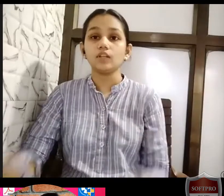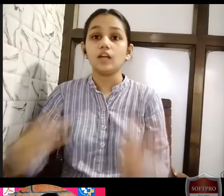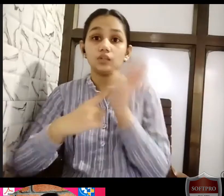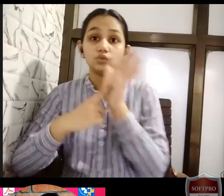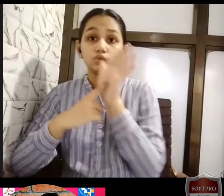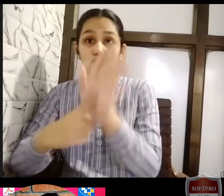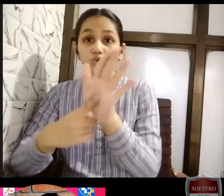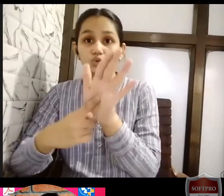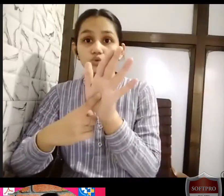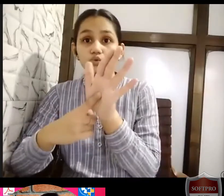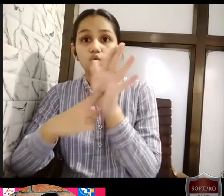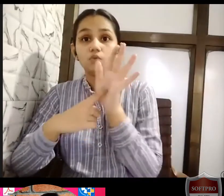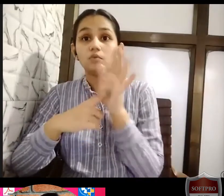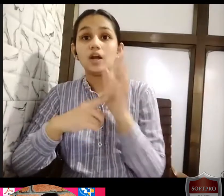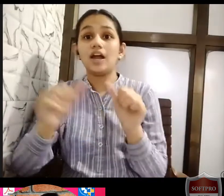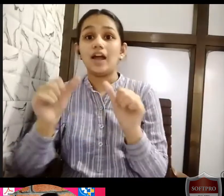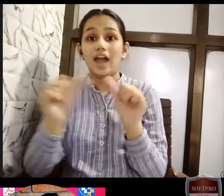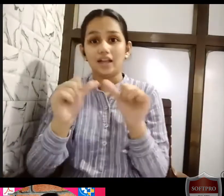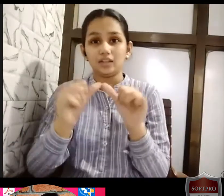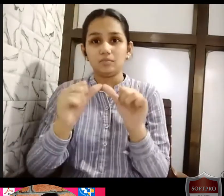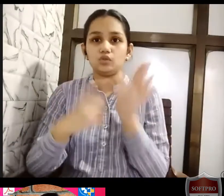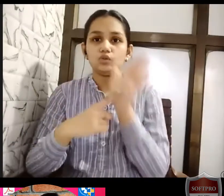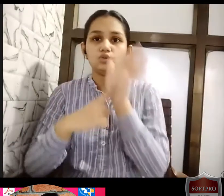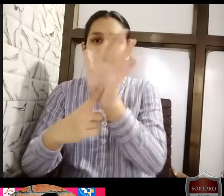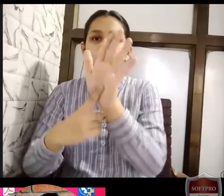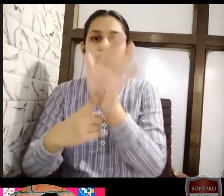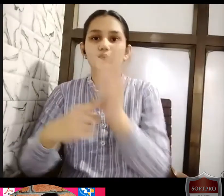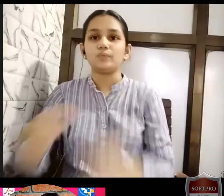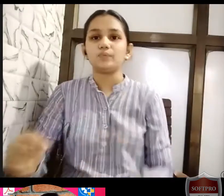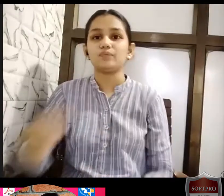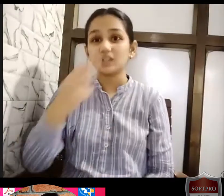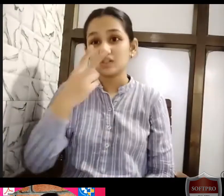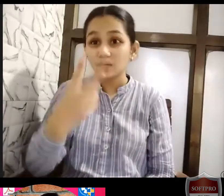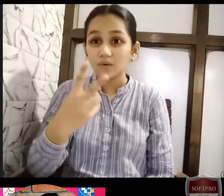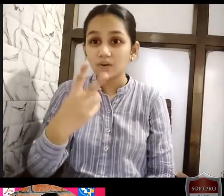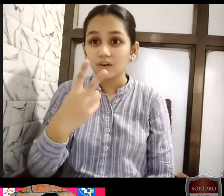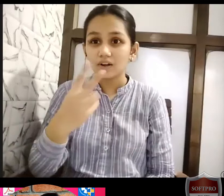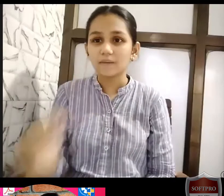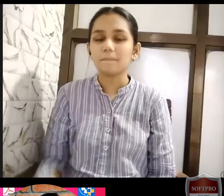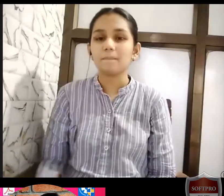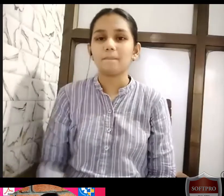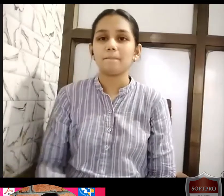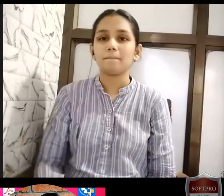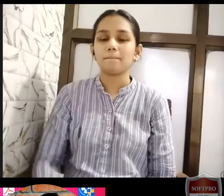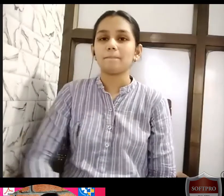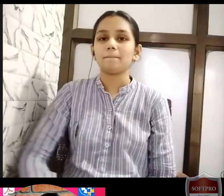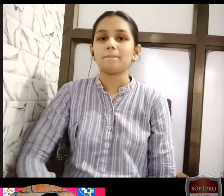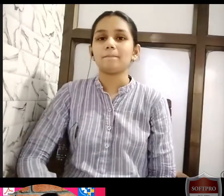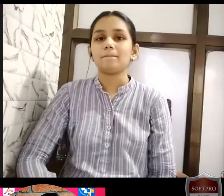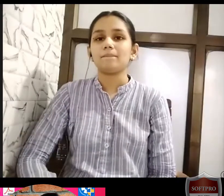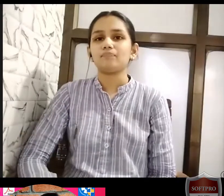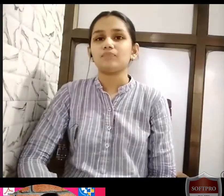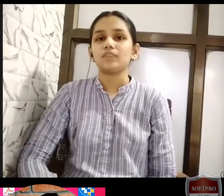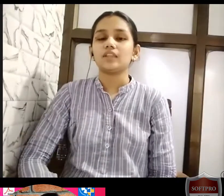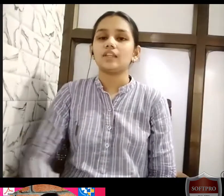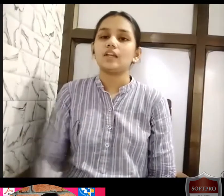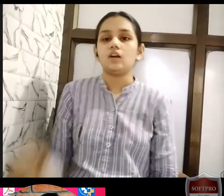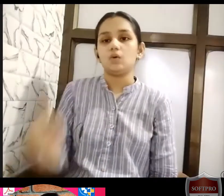animation. So, so let us do one thing.